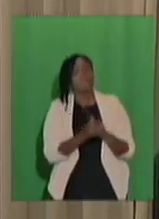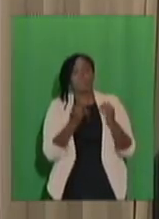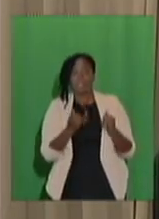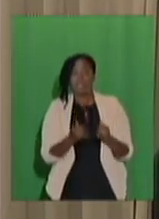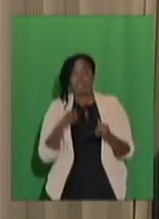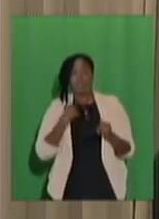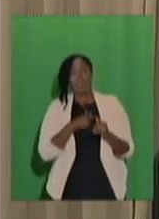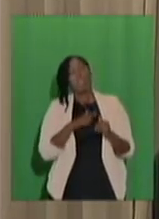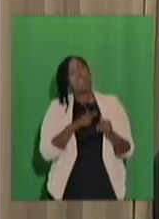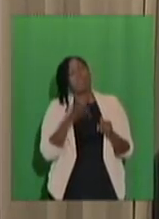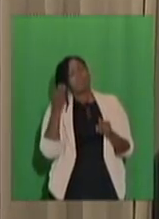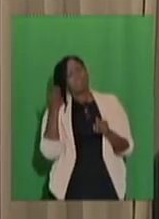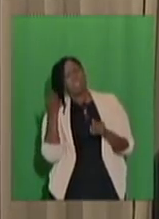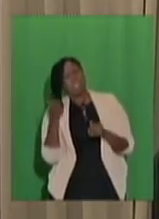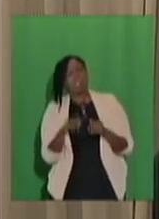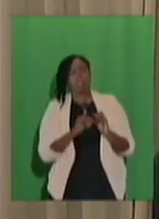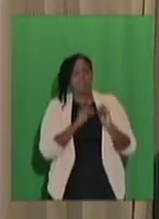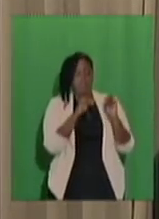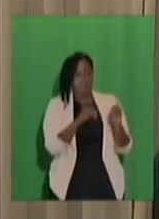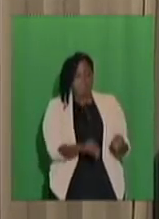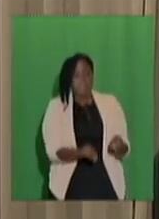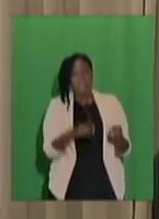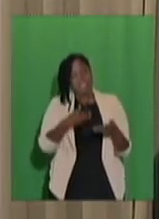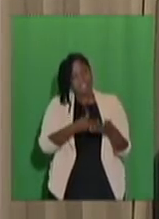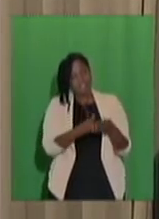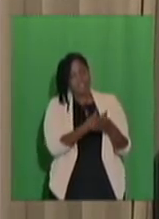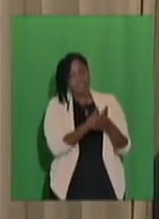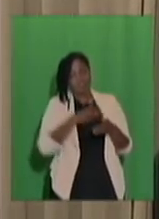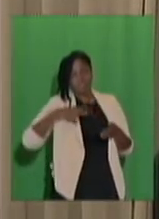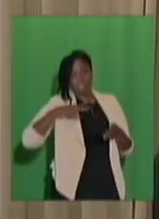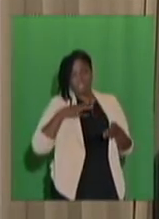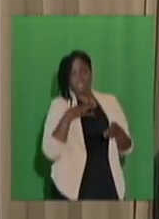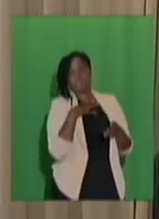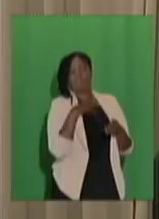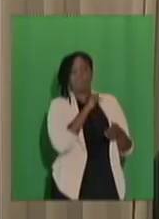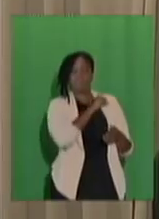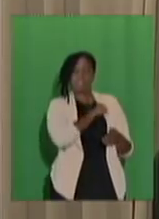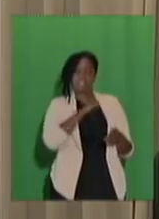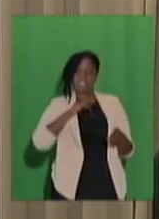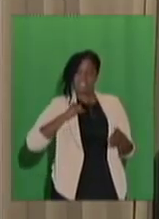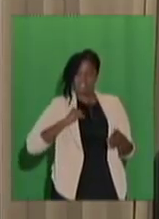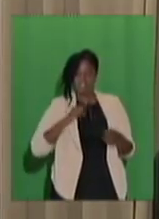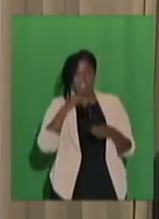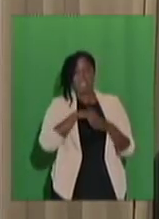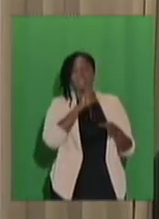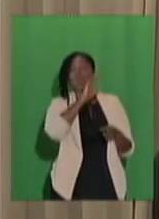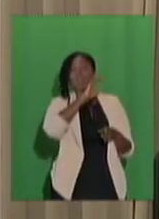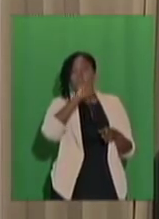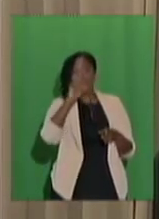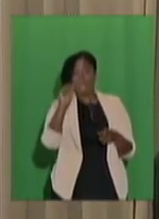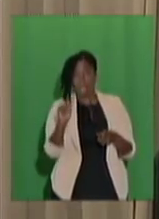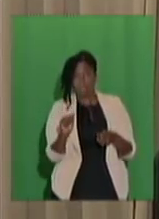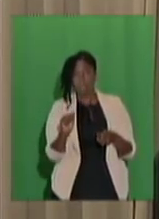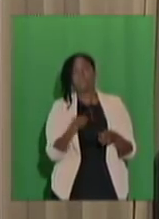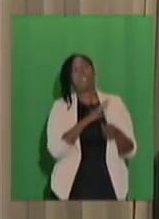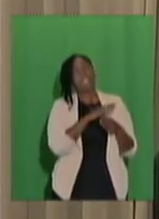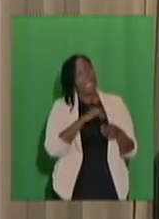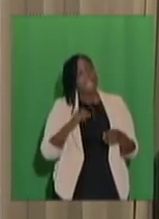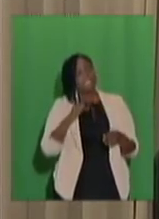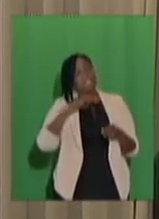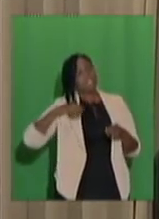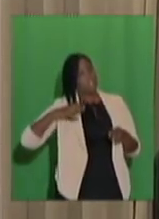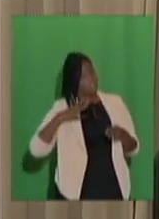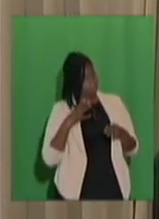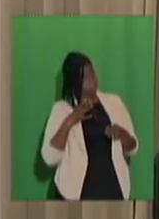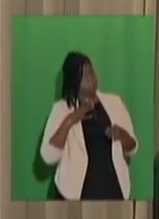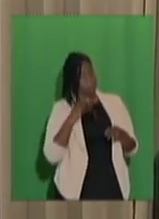staff. So that medical chief of staff will give us a little more clarity in terms of who reports to whom in the